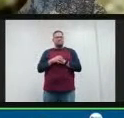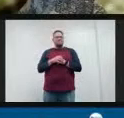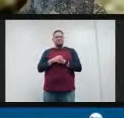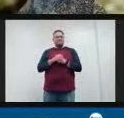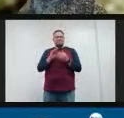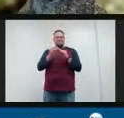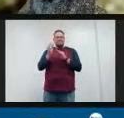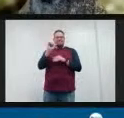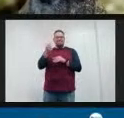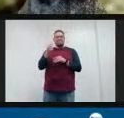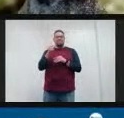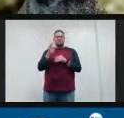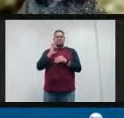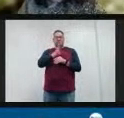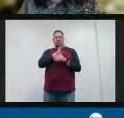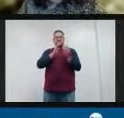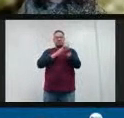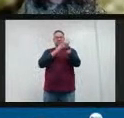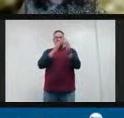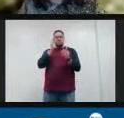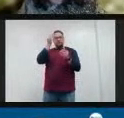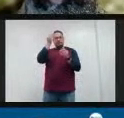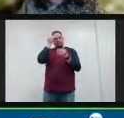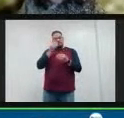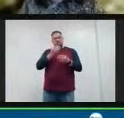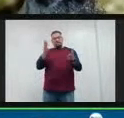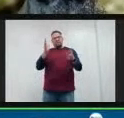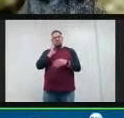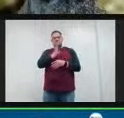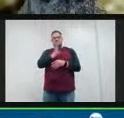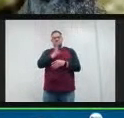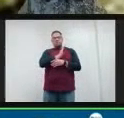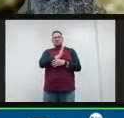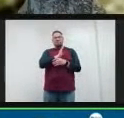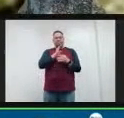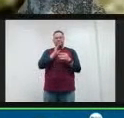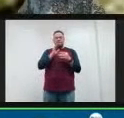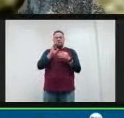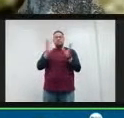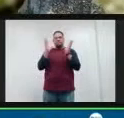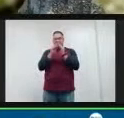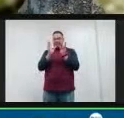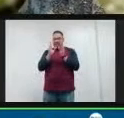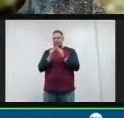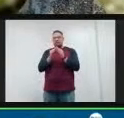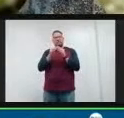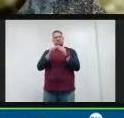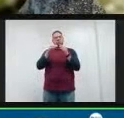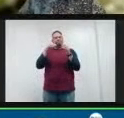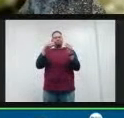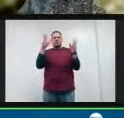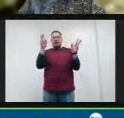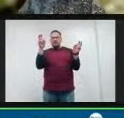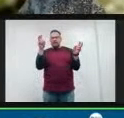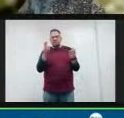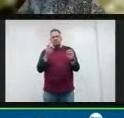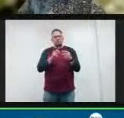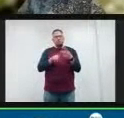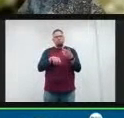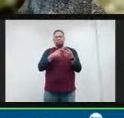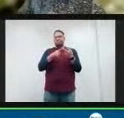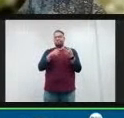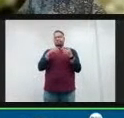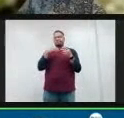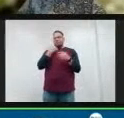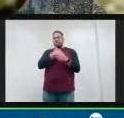10. Board leadership will keep the board apprised of the logistical matters about meetings and upcoming topics. Members will ask